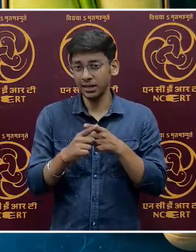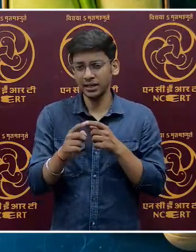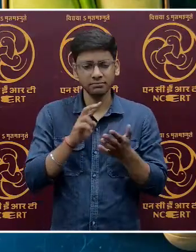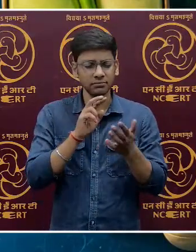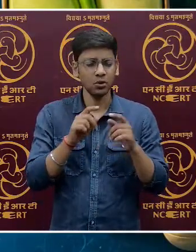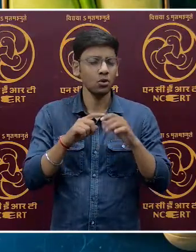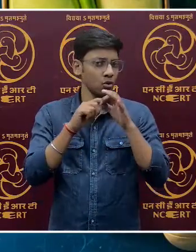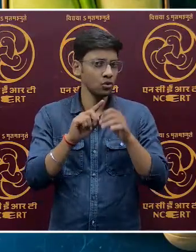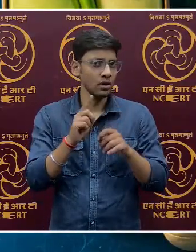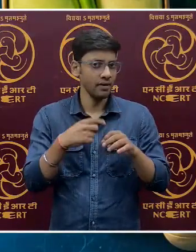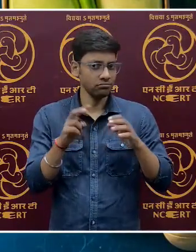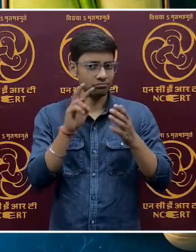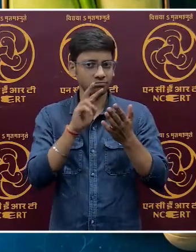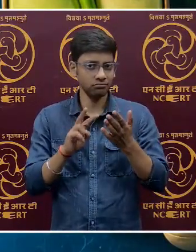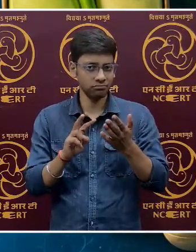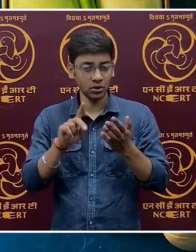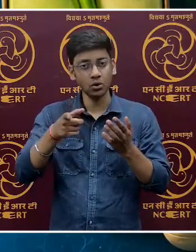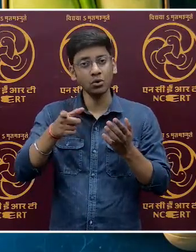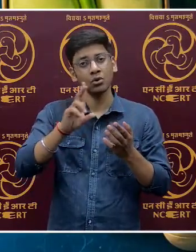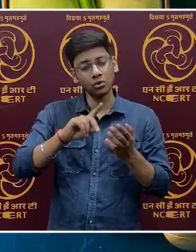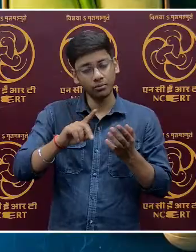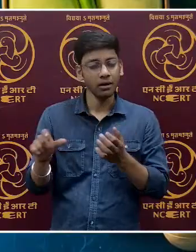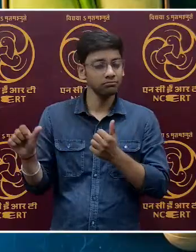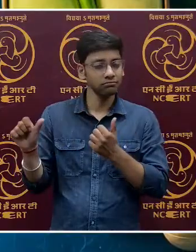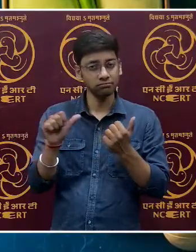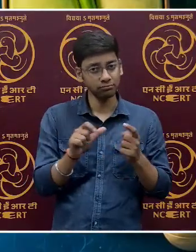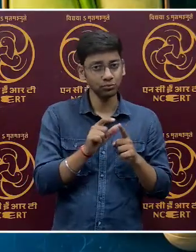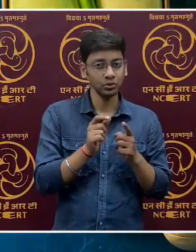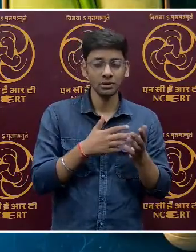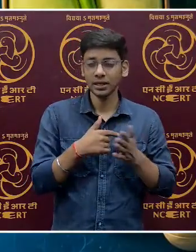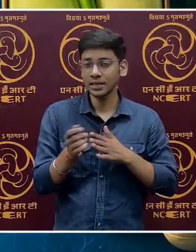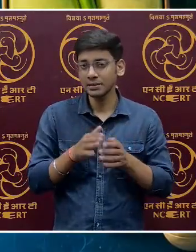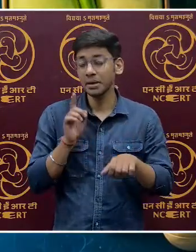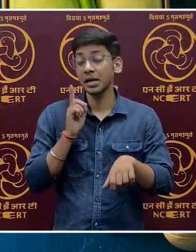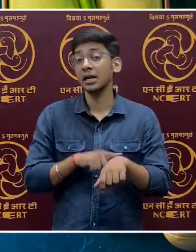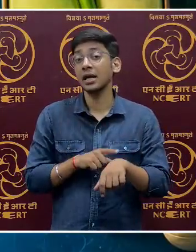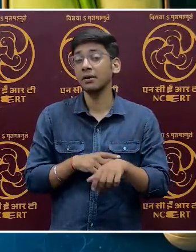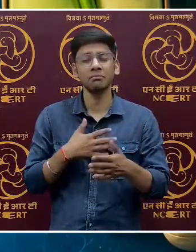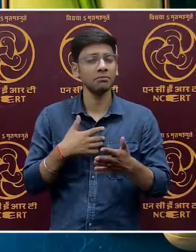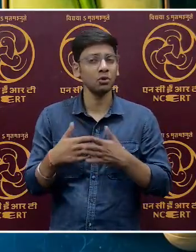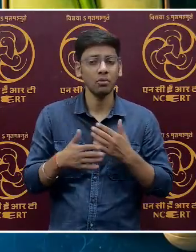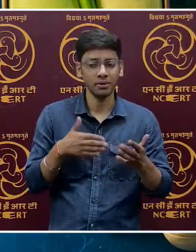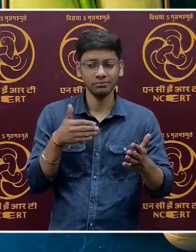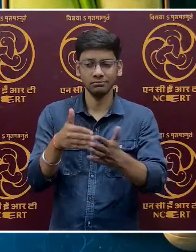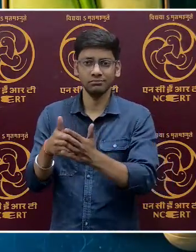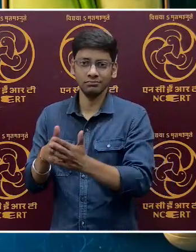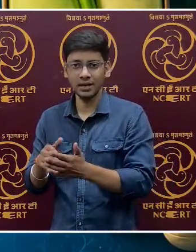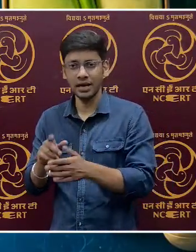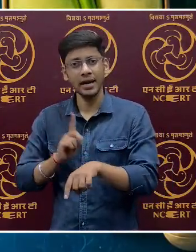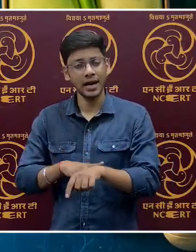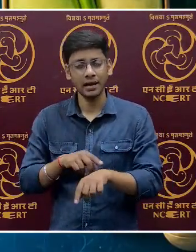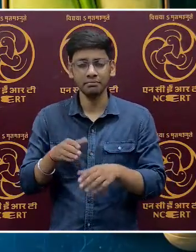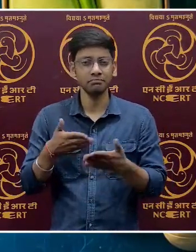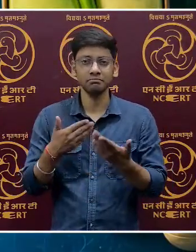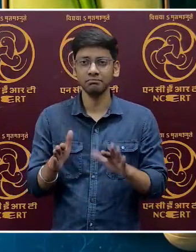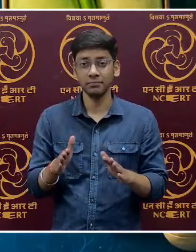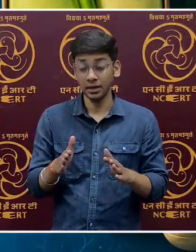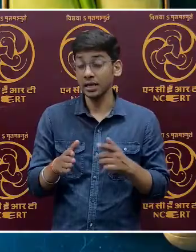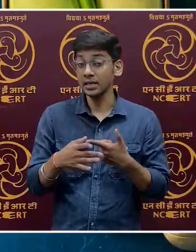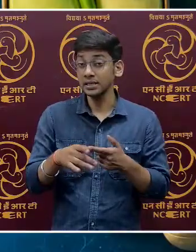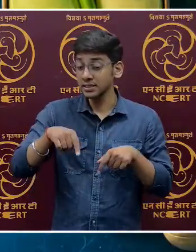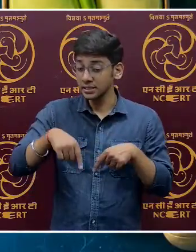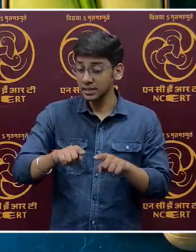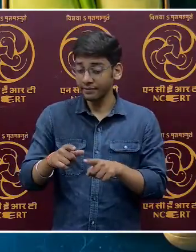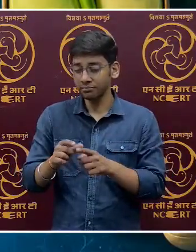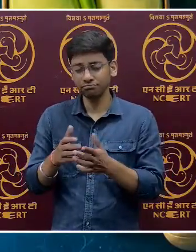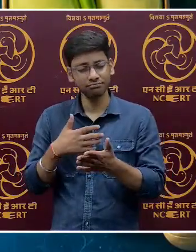the questions, you can reattempt the assessment anytime you want. There are no restrictions on the attempts. So all the